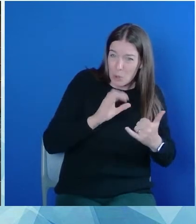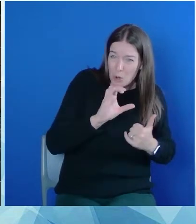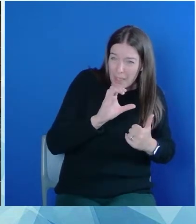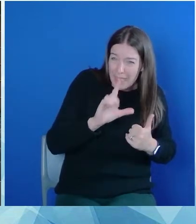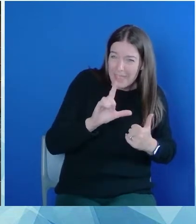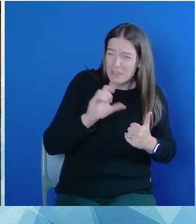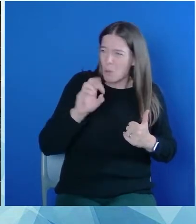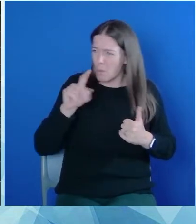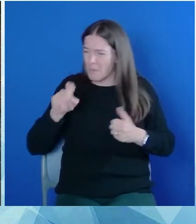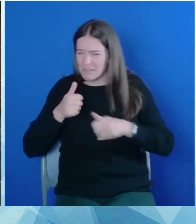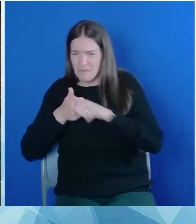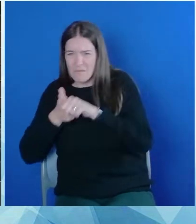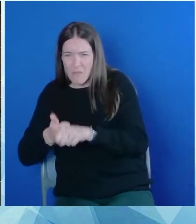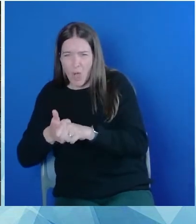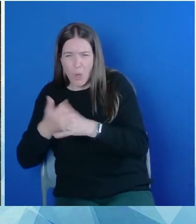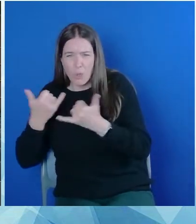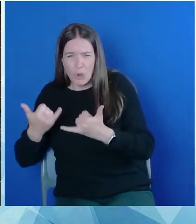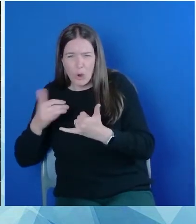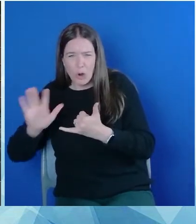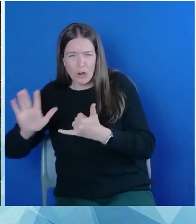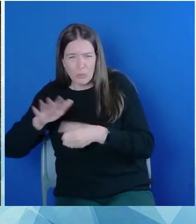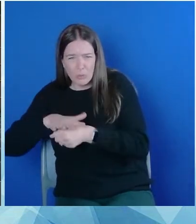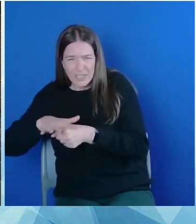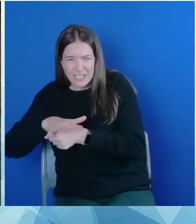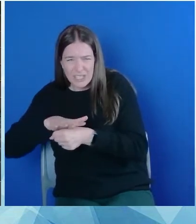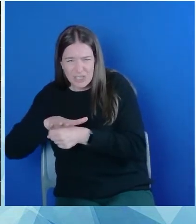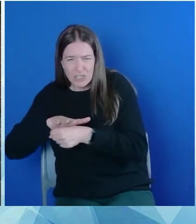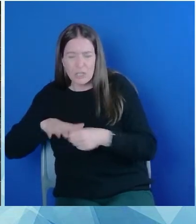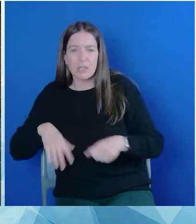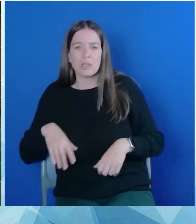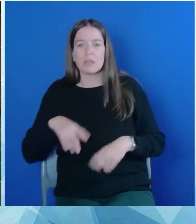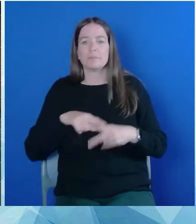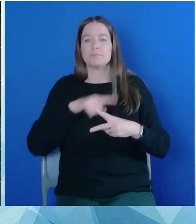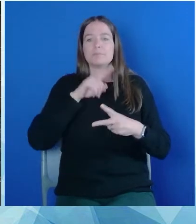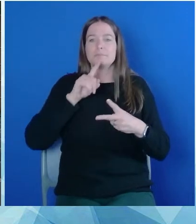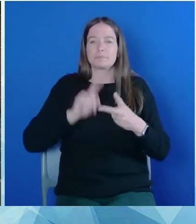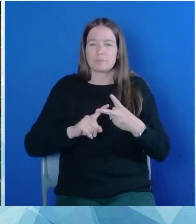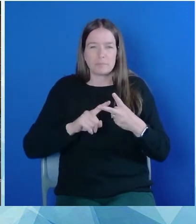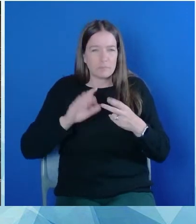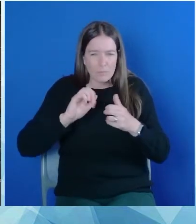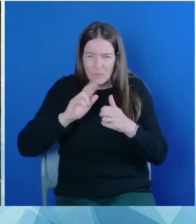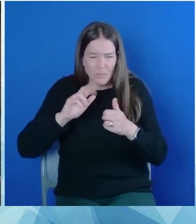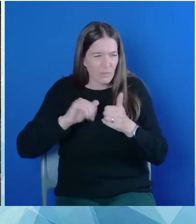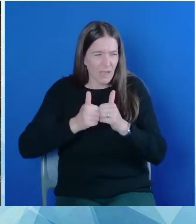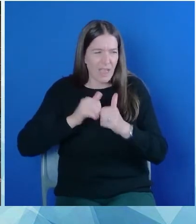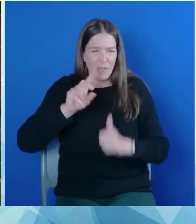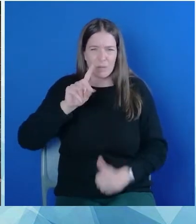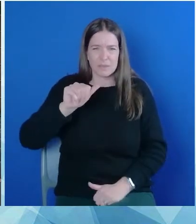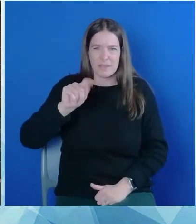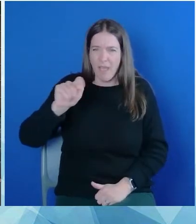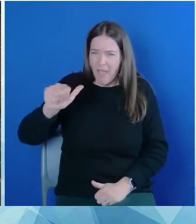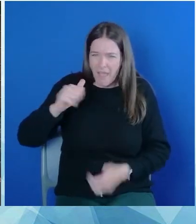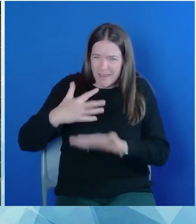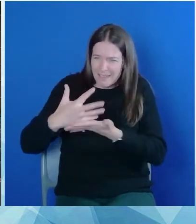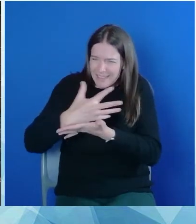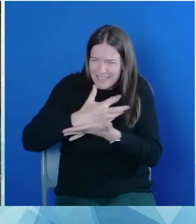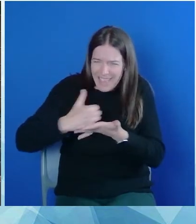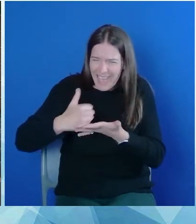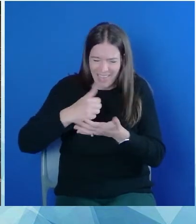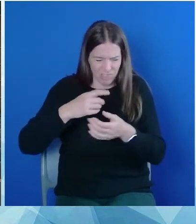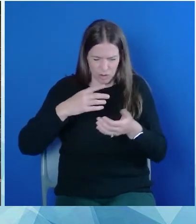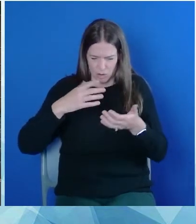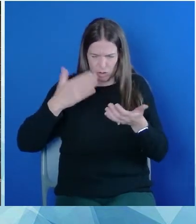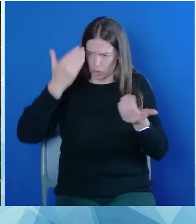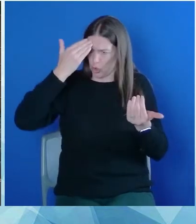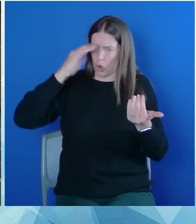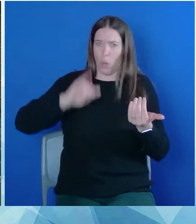the data gathered to determine that placing the distance program under the regions would be a good idea? And lastly, why